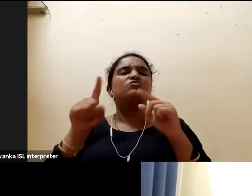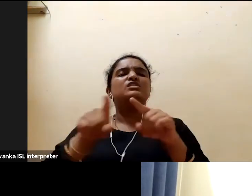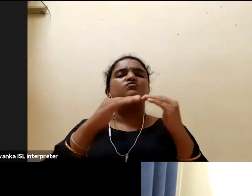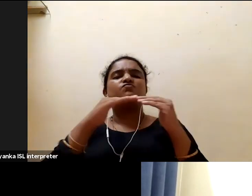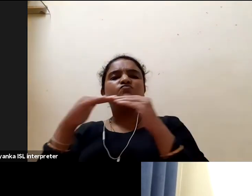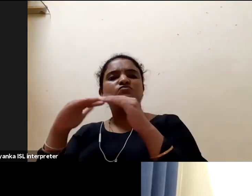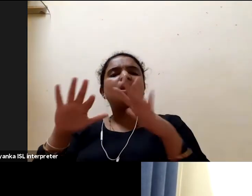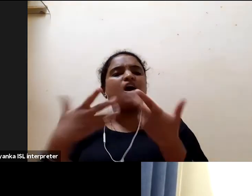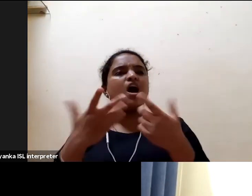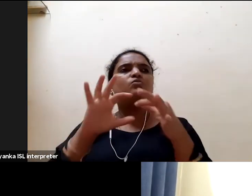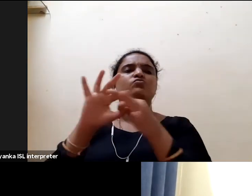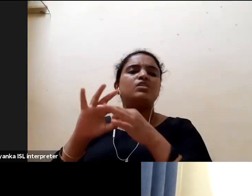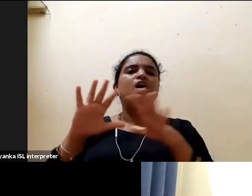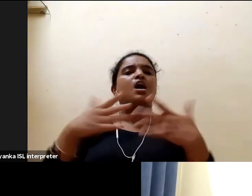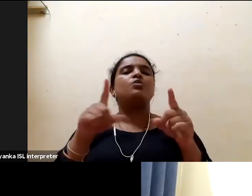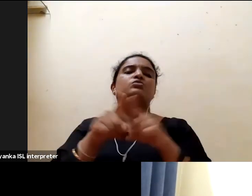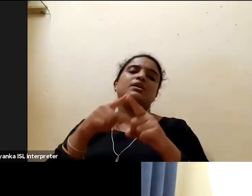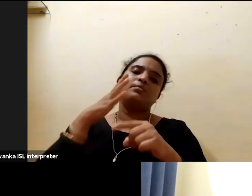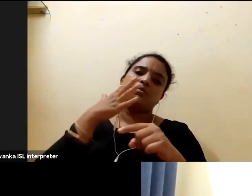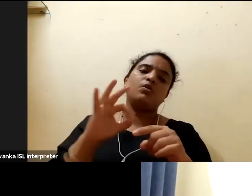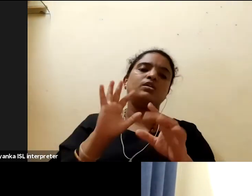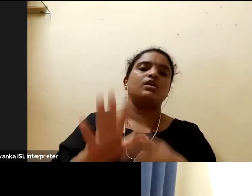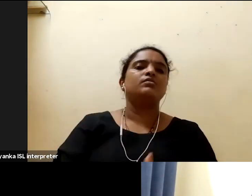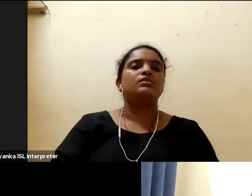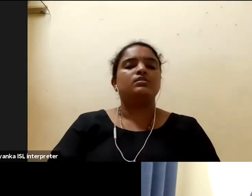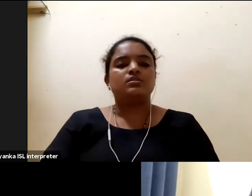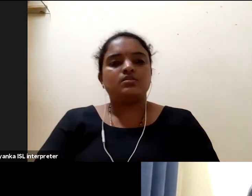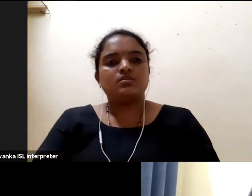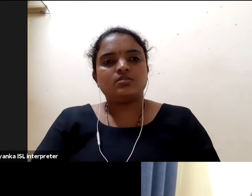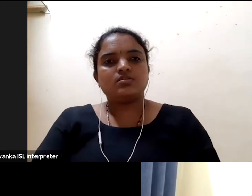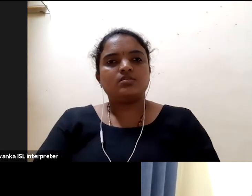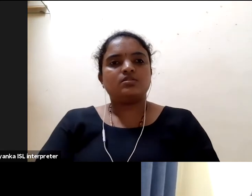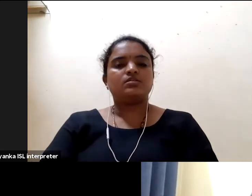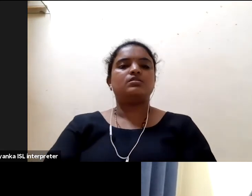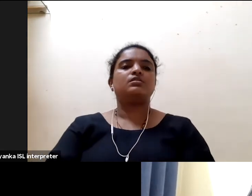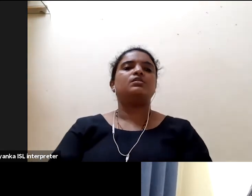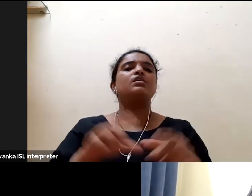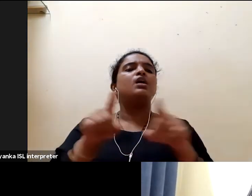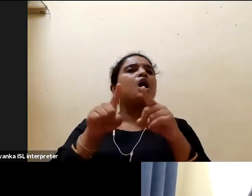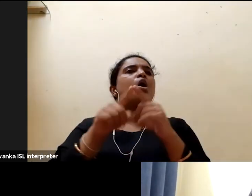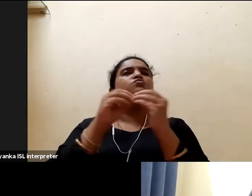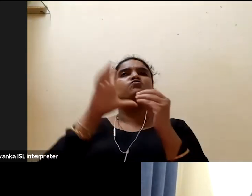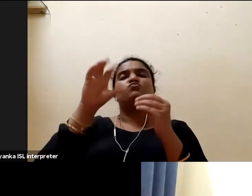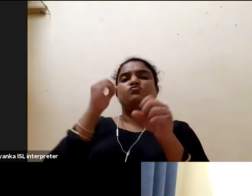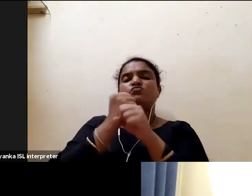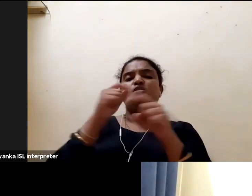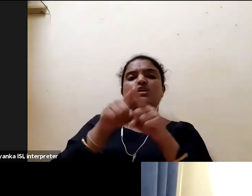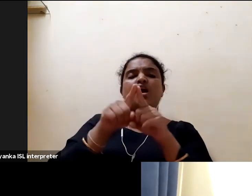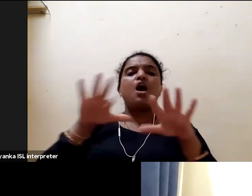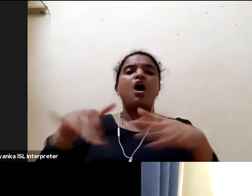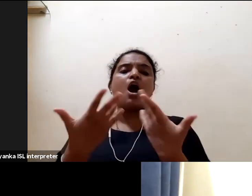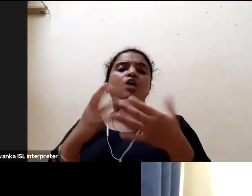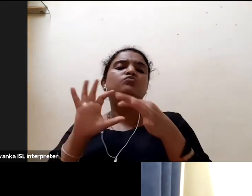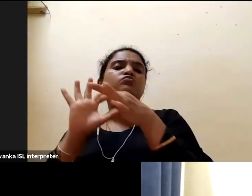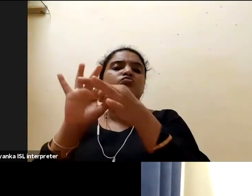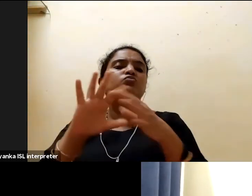still relevant to today, as opposed to 15 years ago when blogs were a much bigger thing? And how sustainable is it as